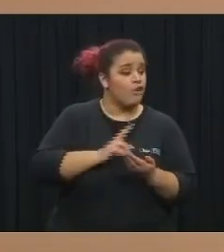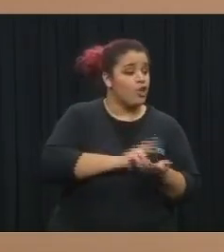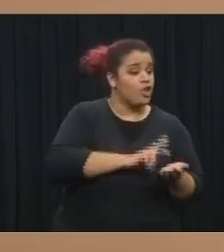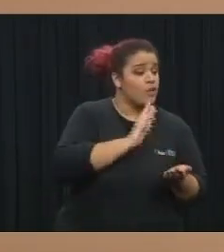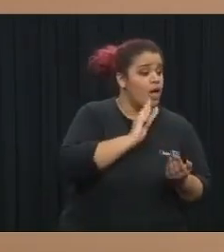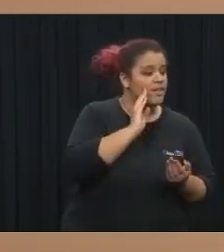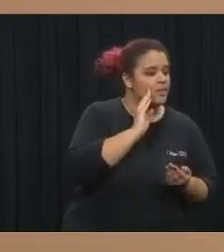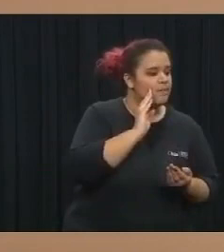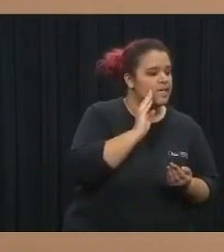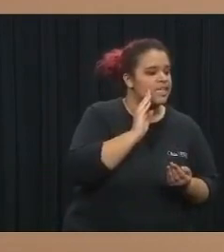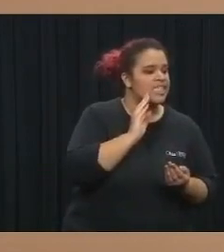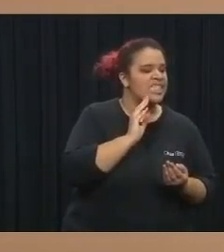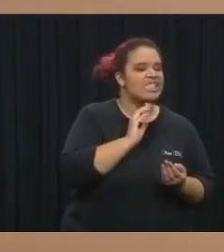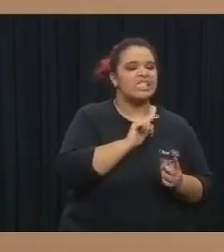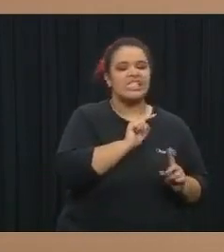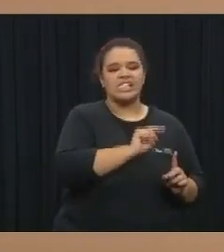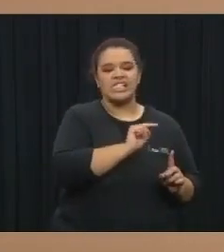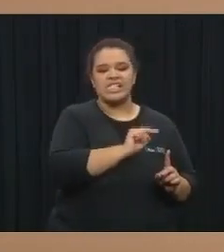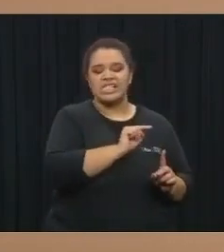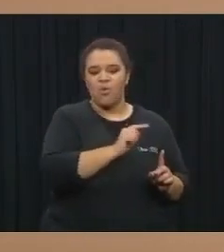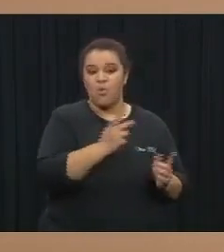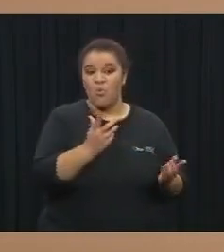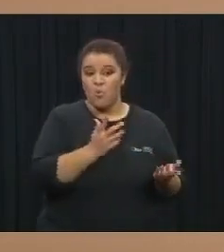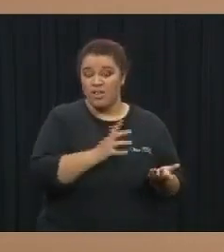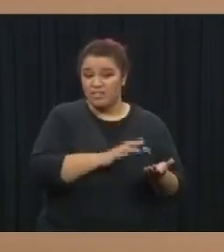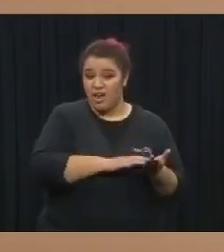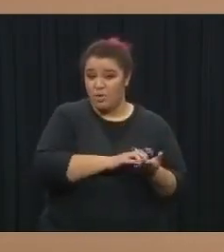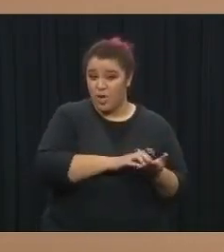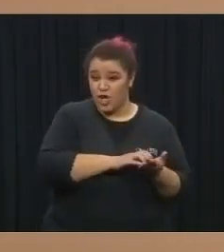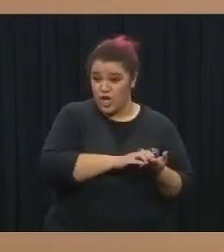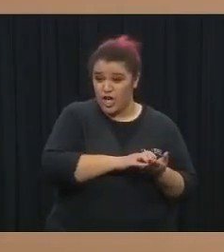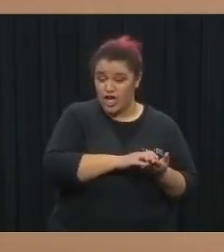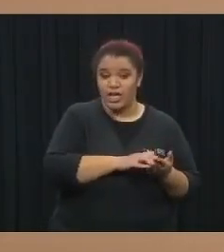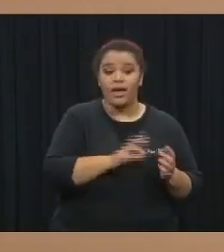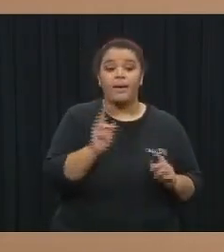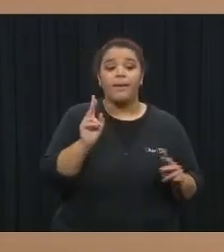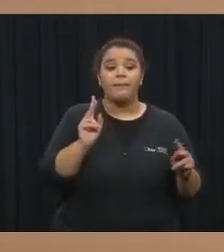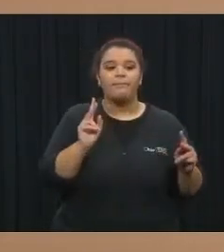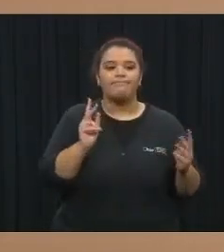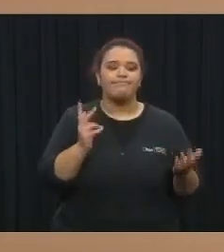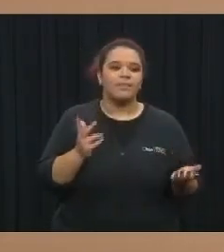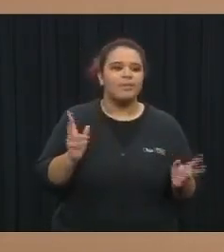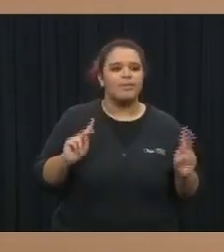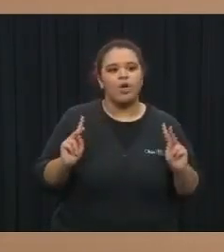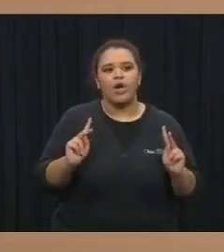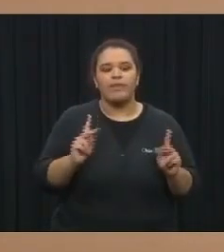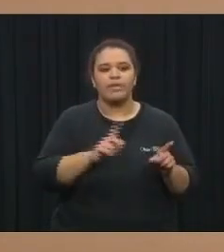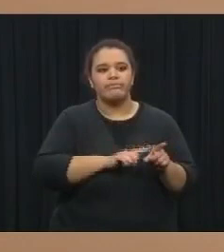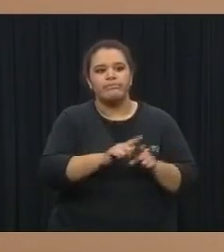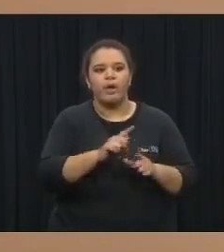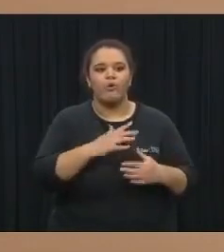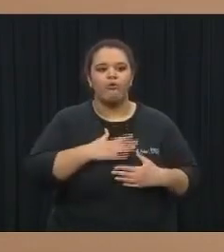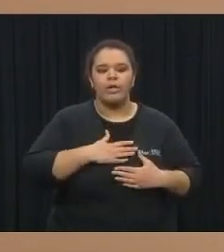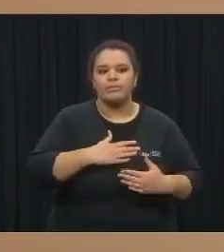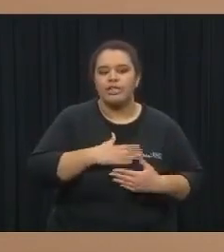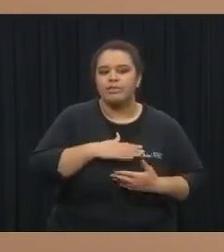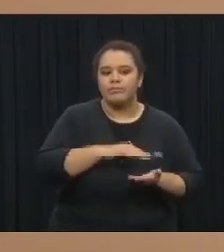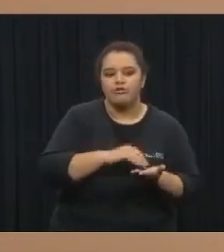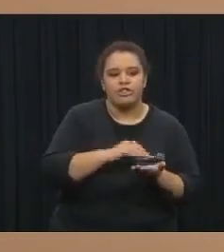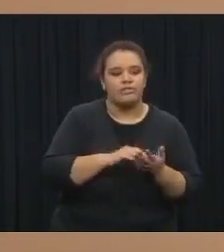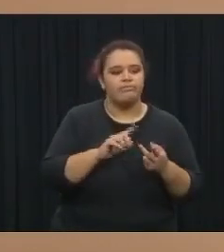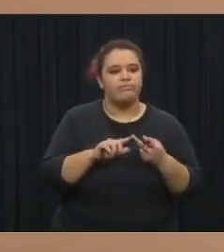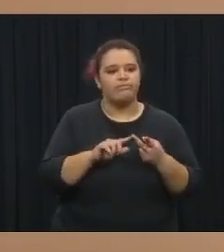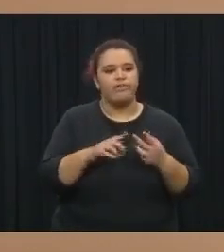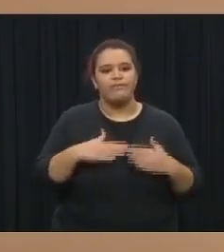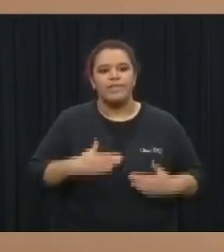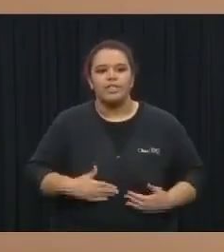vulnerable points is that we have a lot of people, from respiratory therapists to physical activity to including like